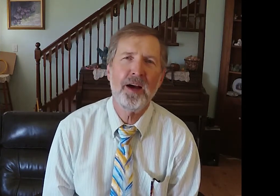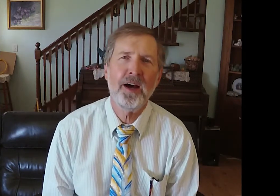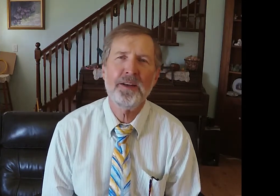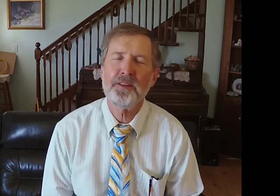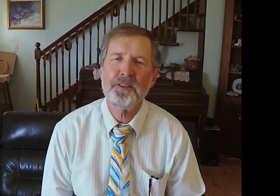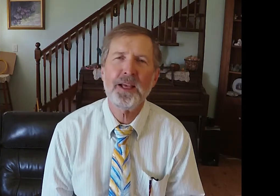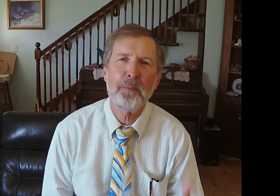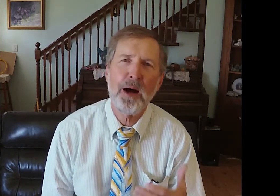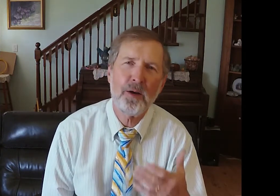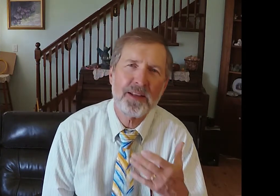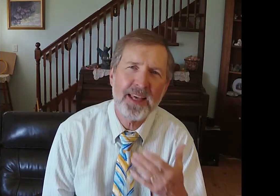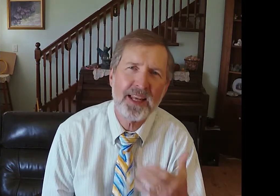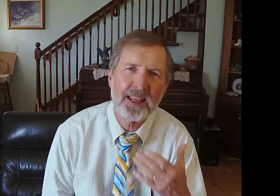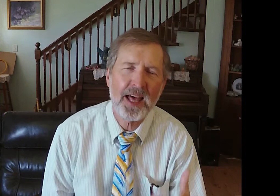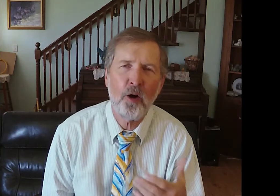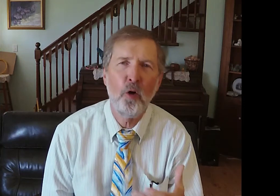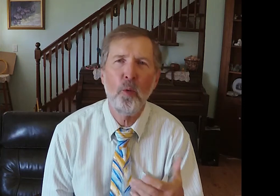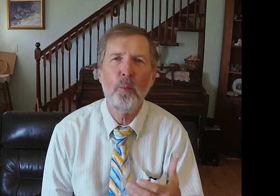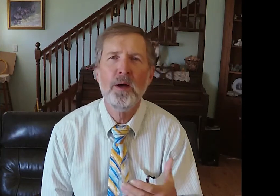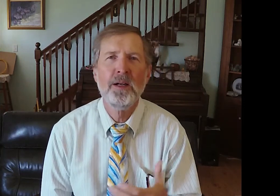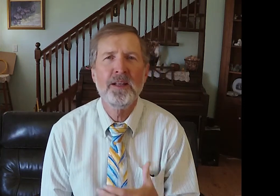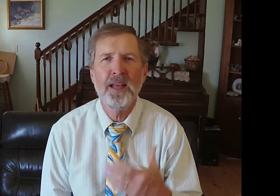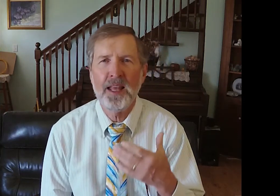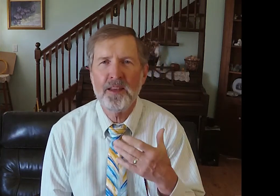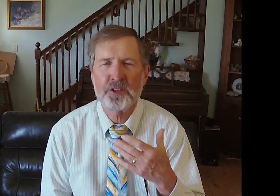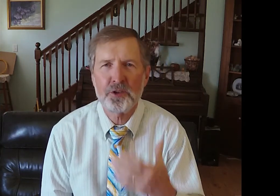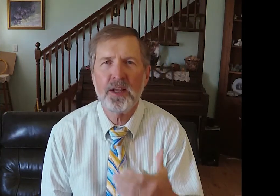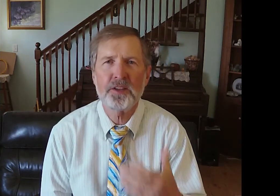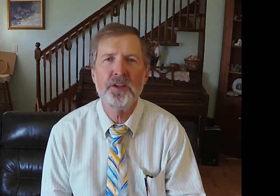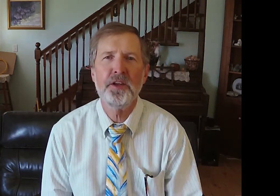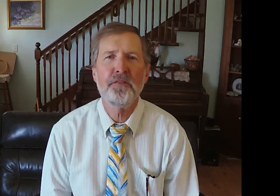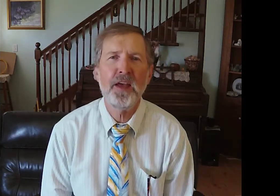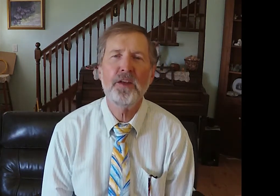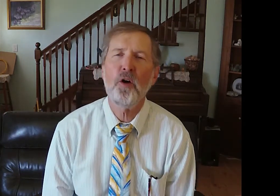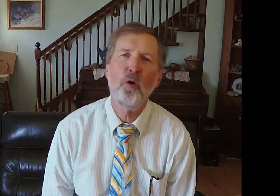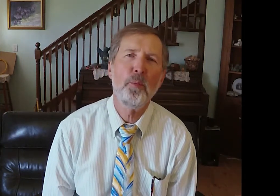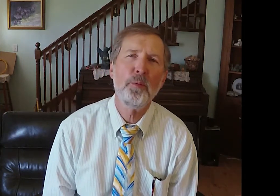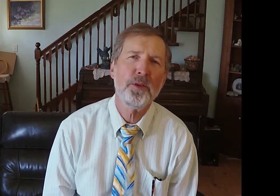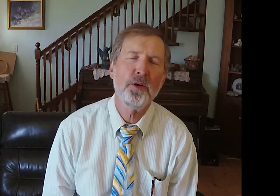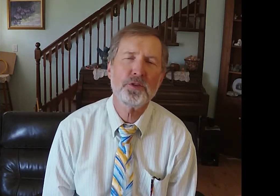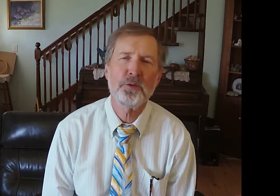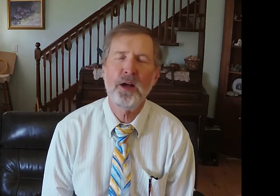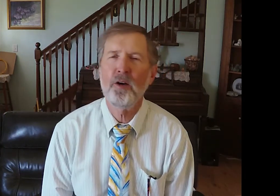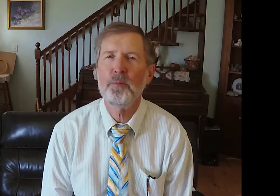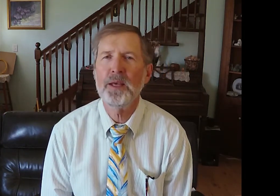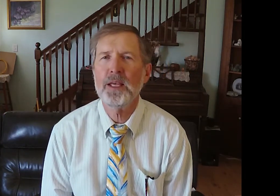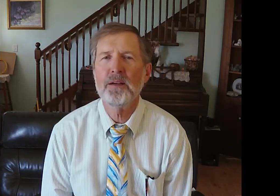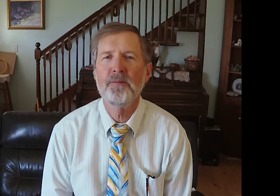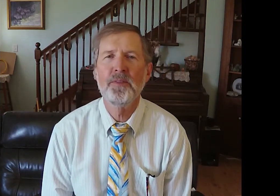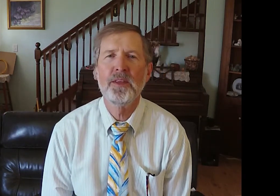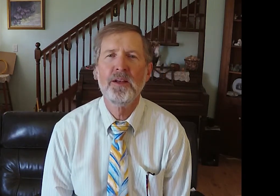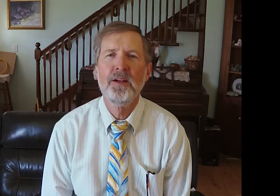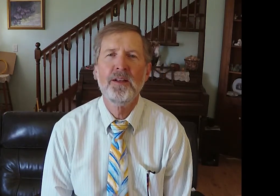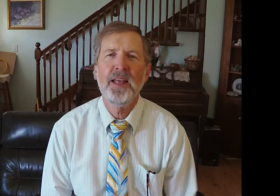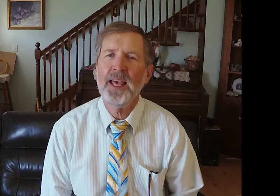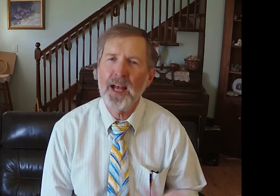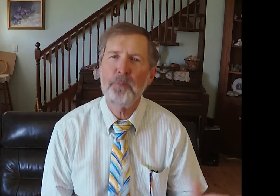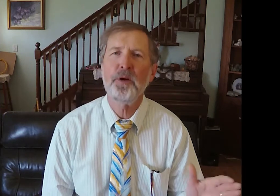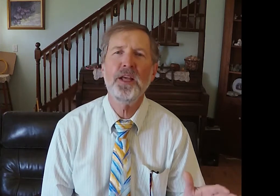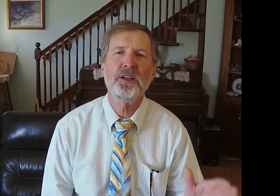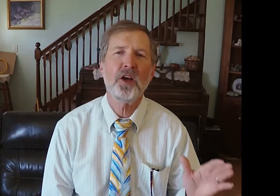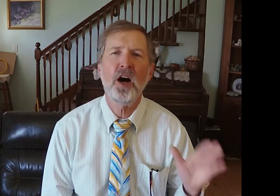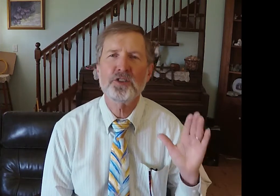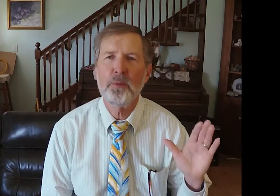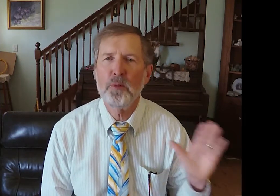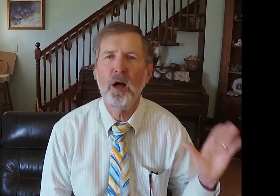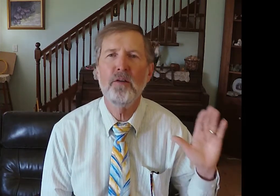to pray to God and think about getting that hope and the strength to defend hope with those around me. And I